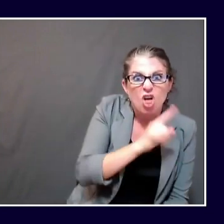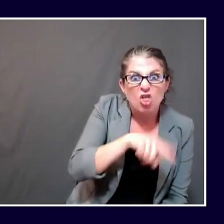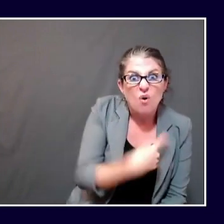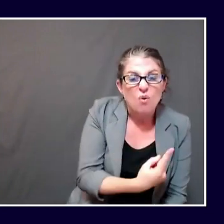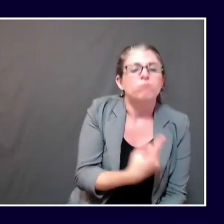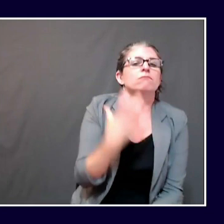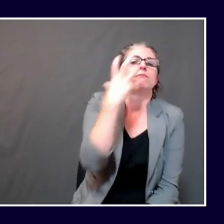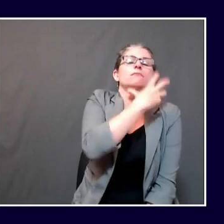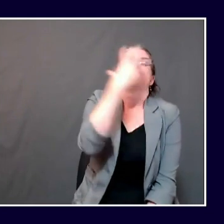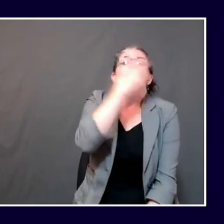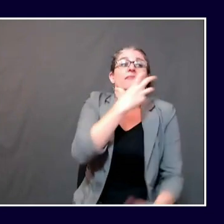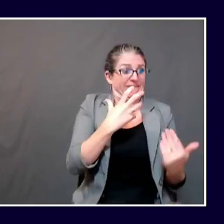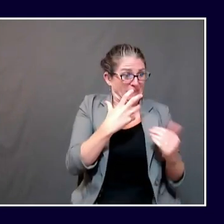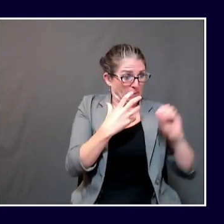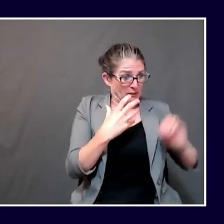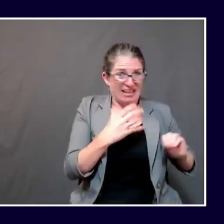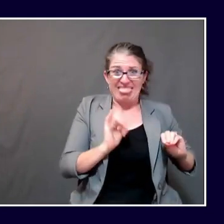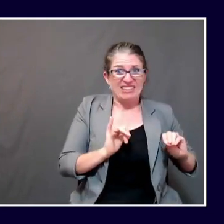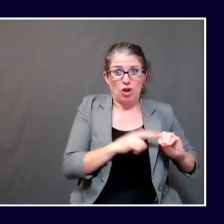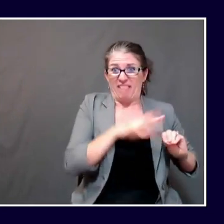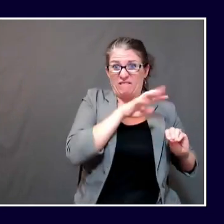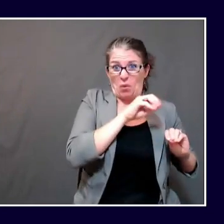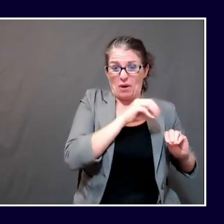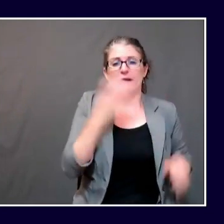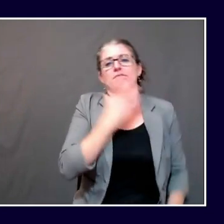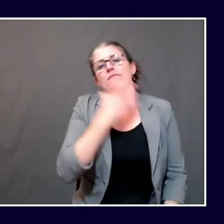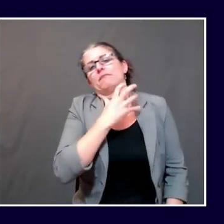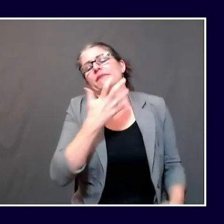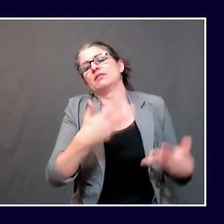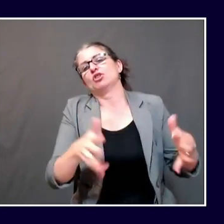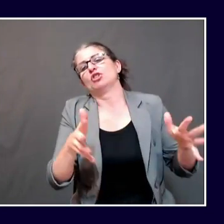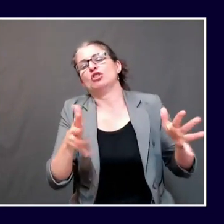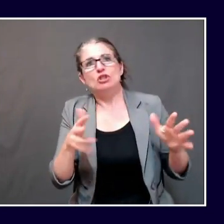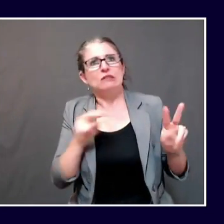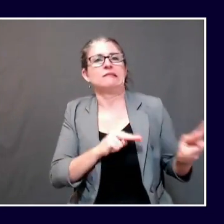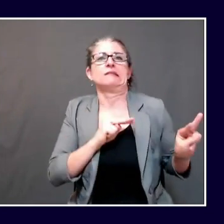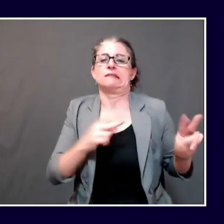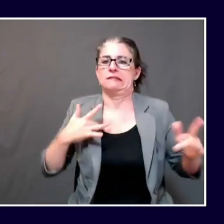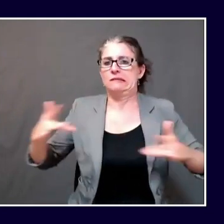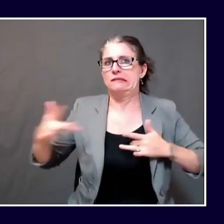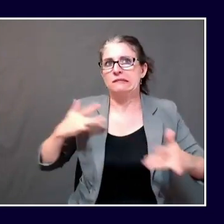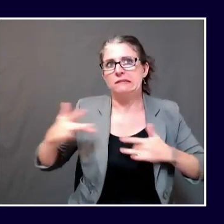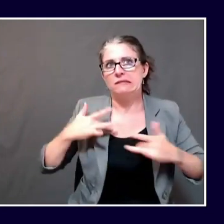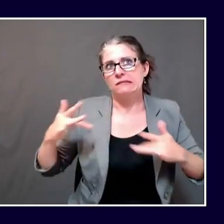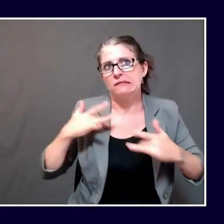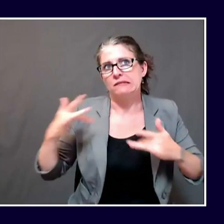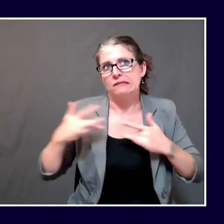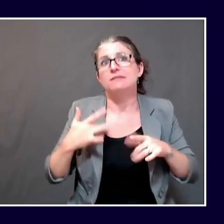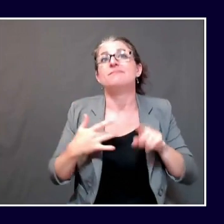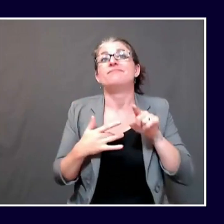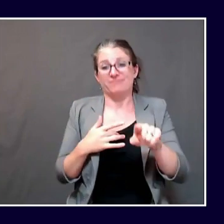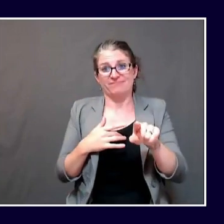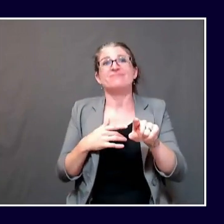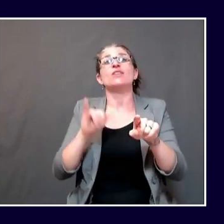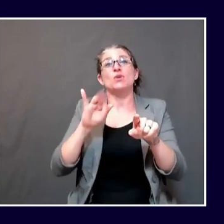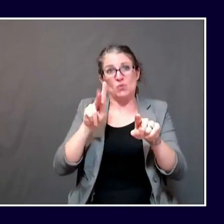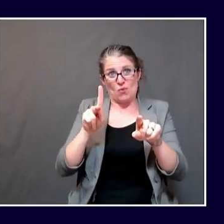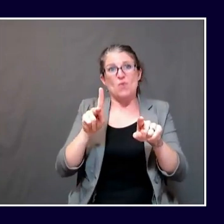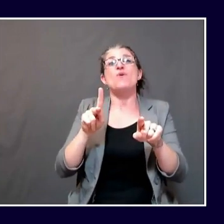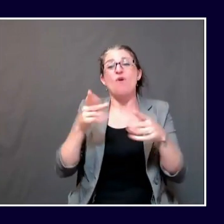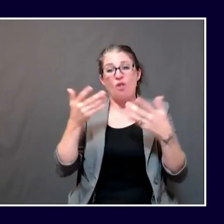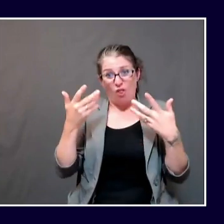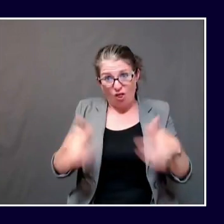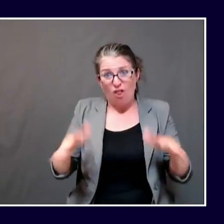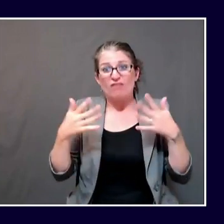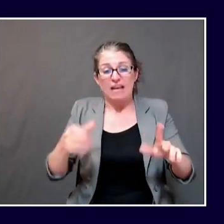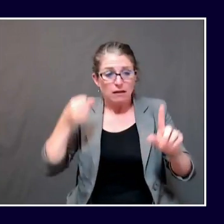had, as I mentioned, new cases across the state in a number of counties where there were previously fewer